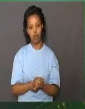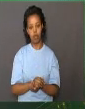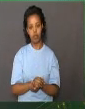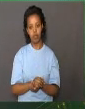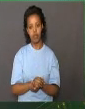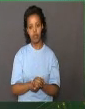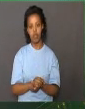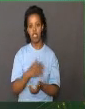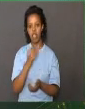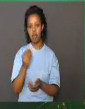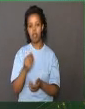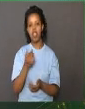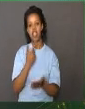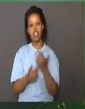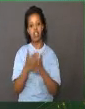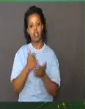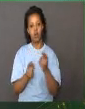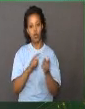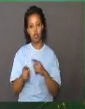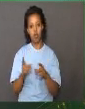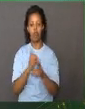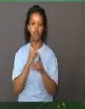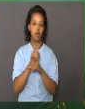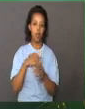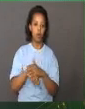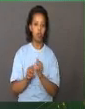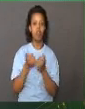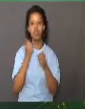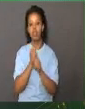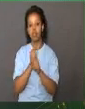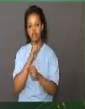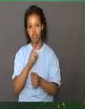we discussed the manufacturing process.